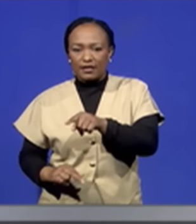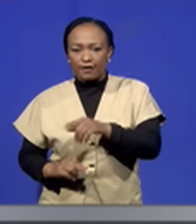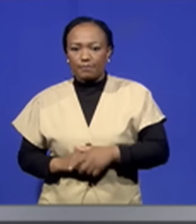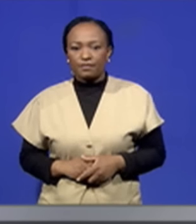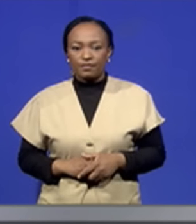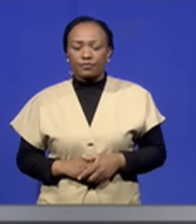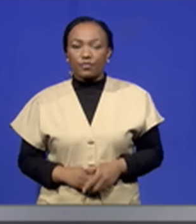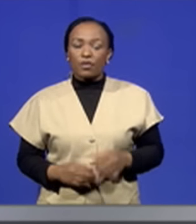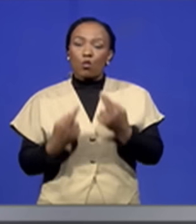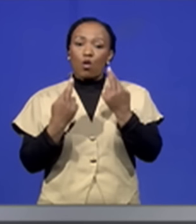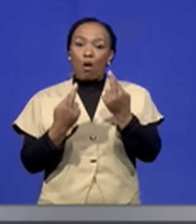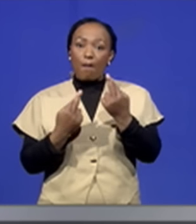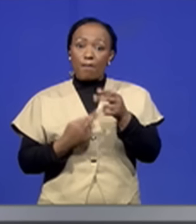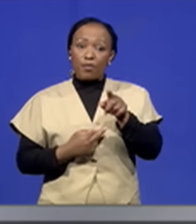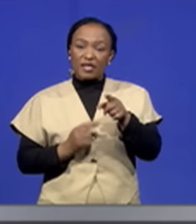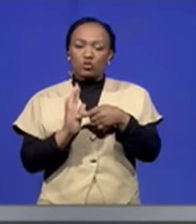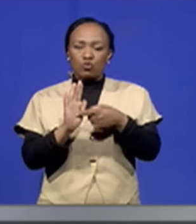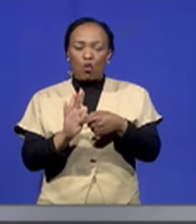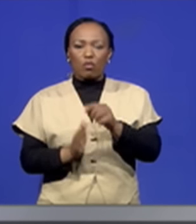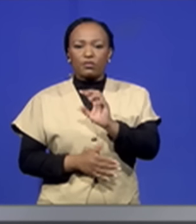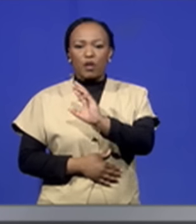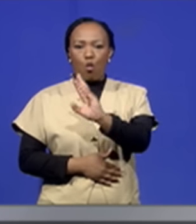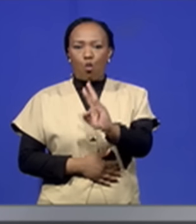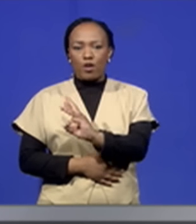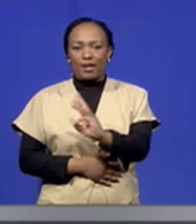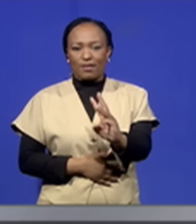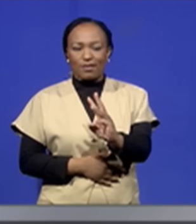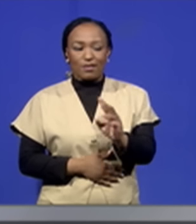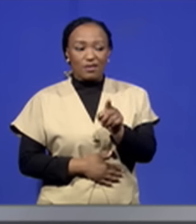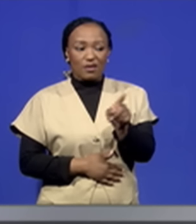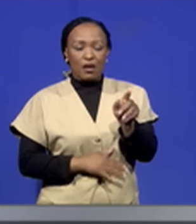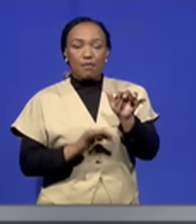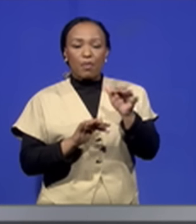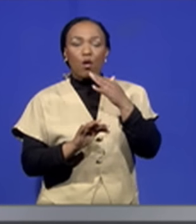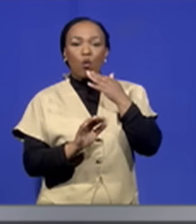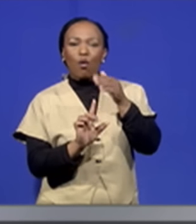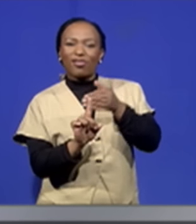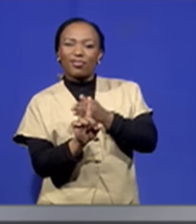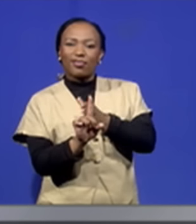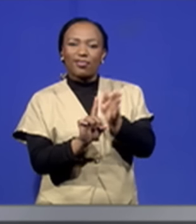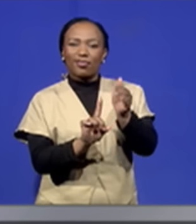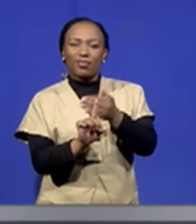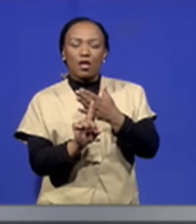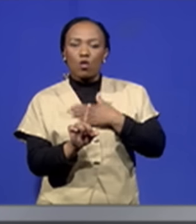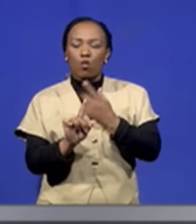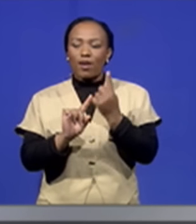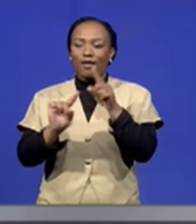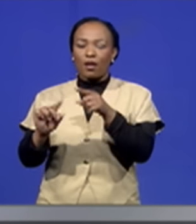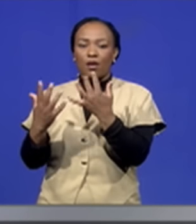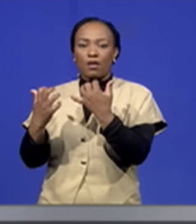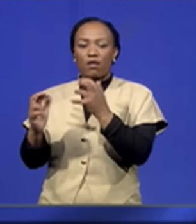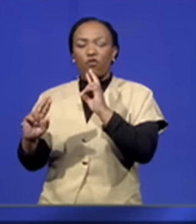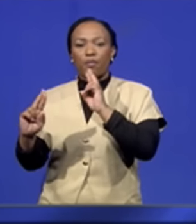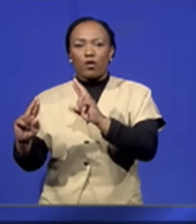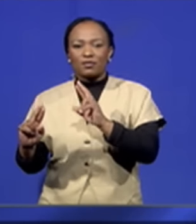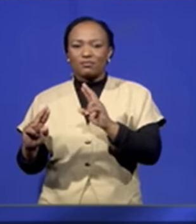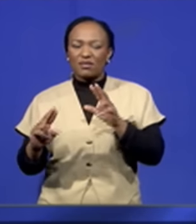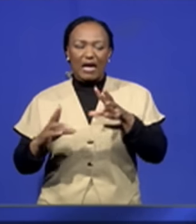warning that this lack of accountability and this disregard for the law will no longer be